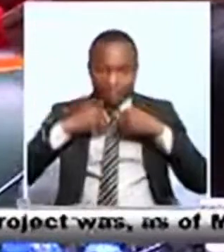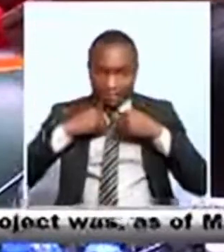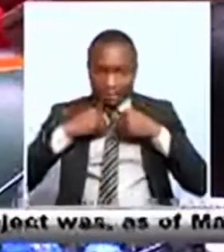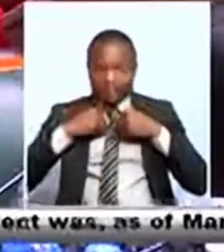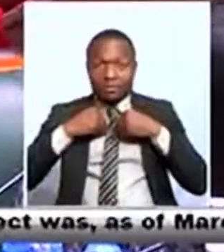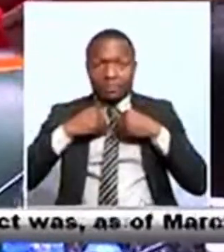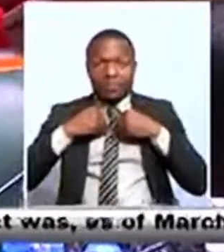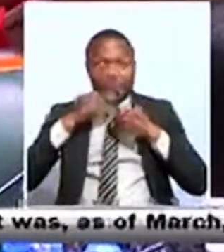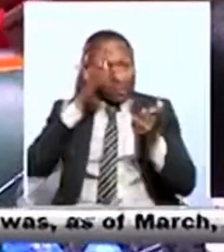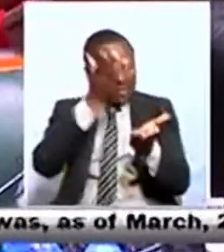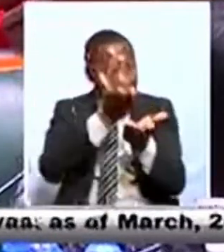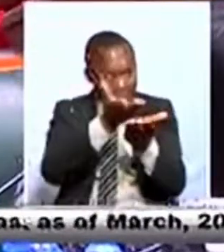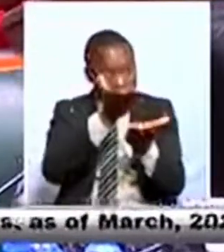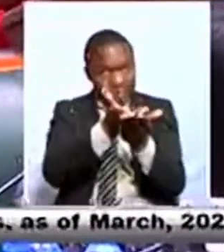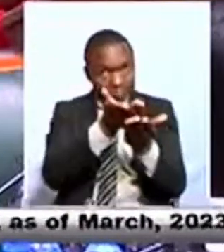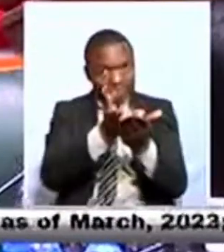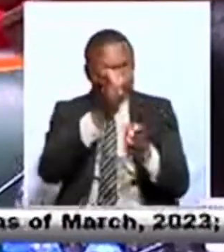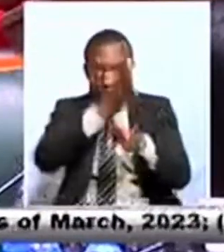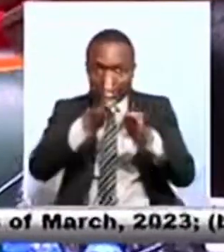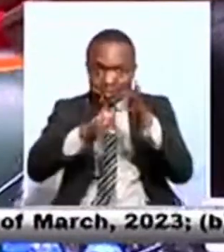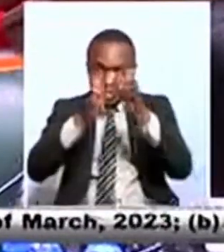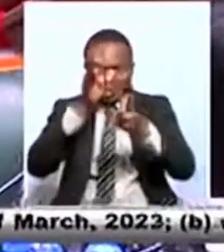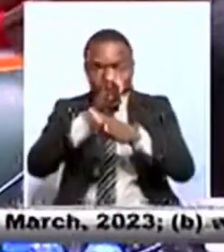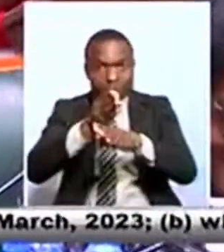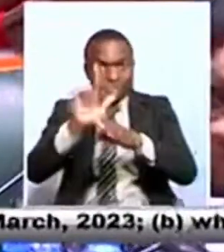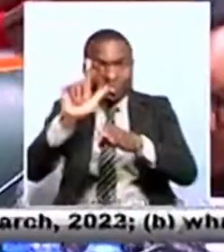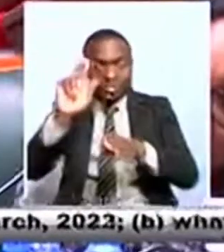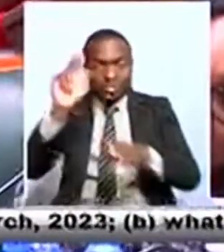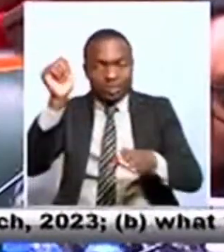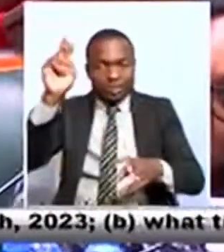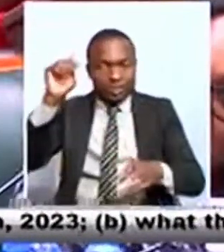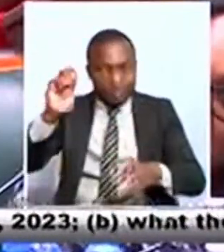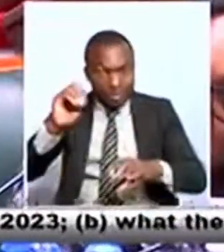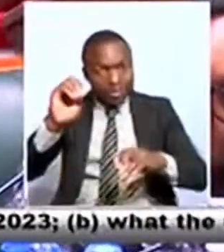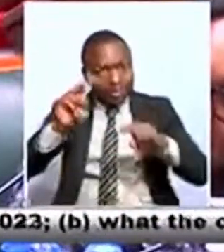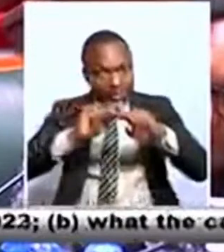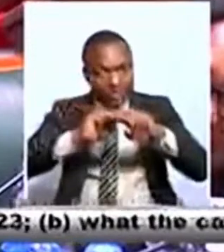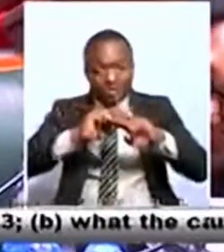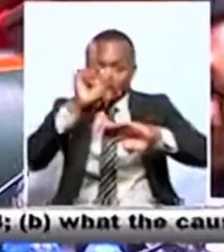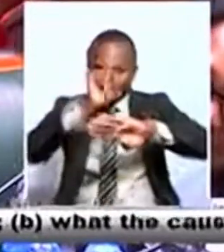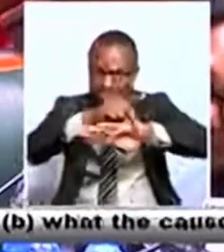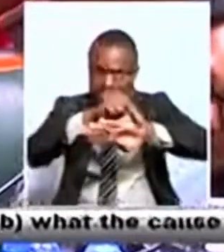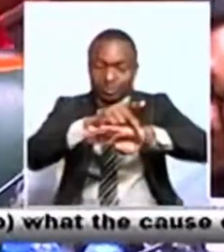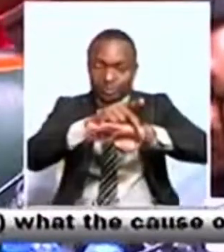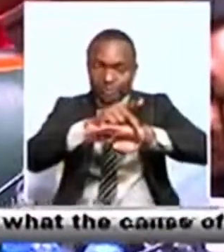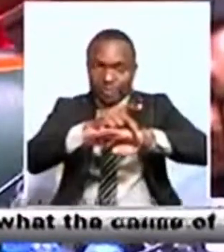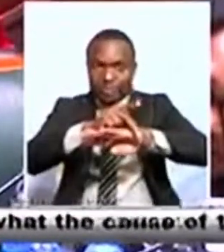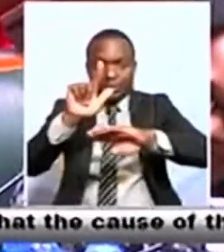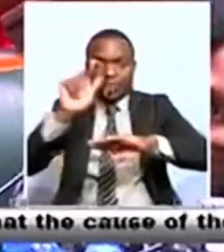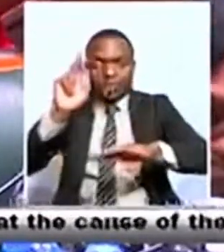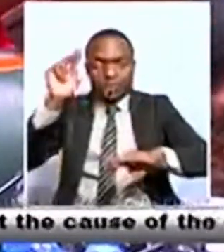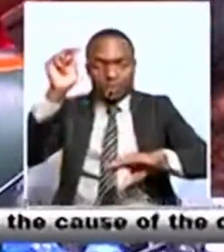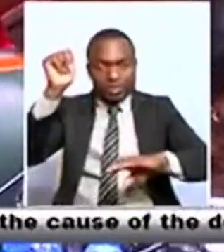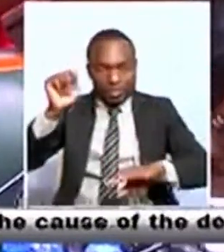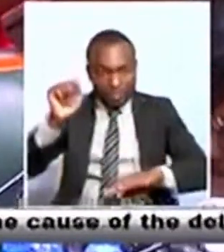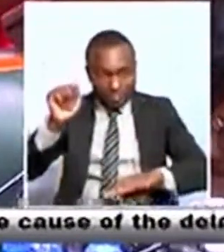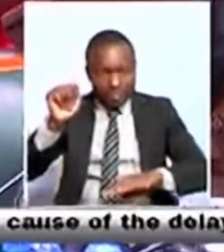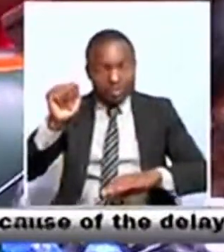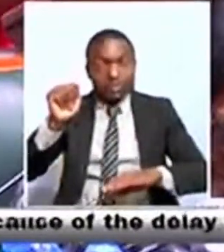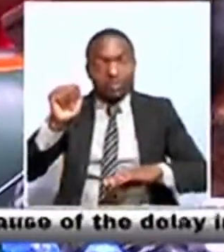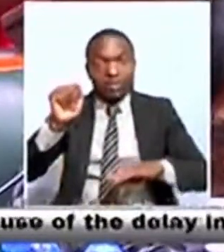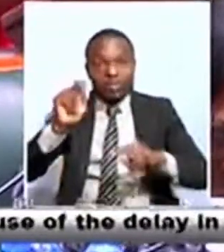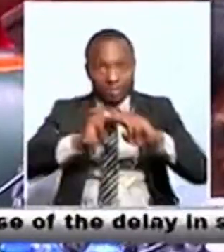unsolicited proposal to construct the Luano Railway Project from the project coordinator of the Luano Railways Development Project